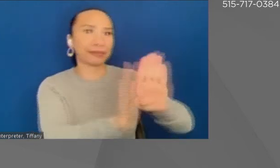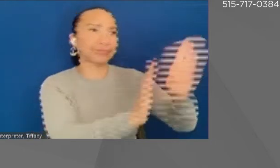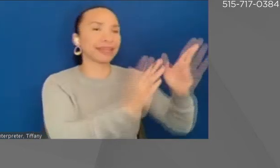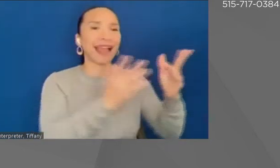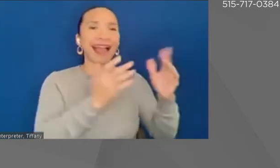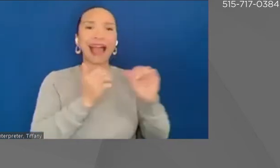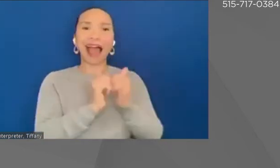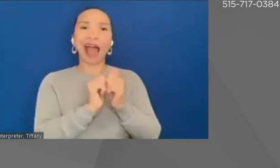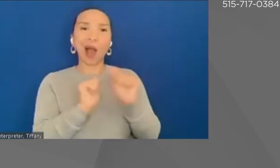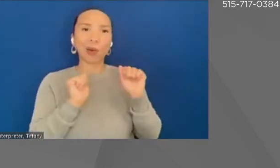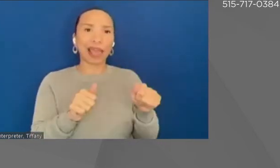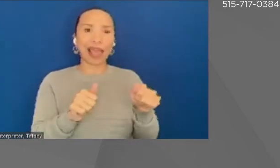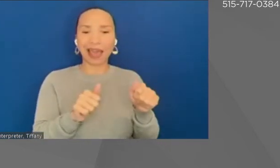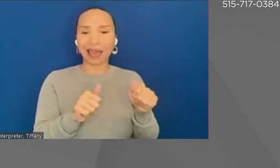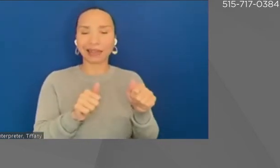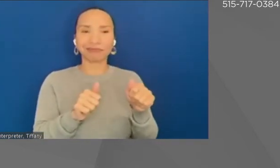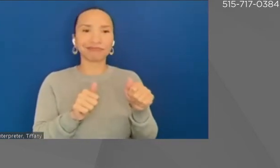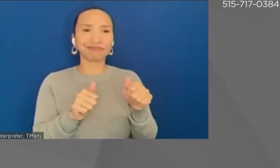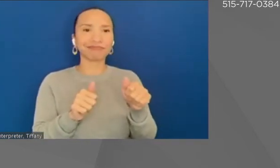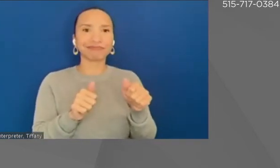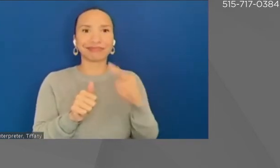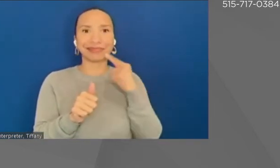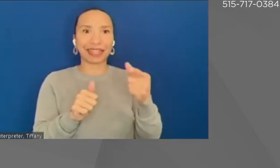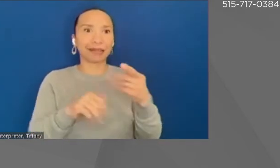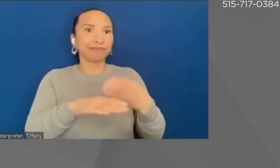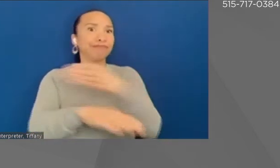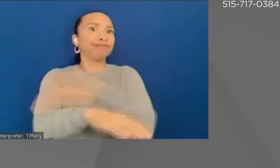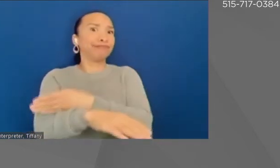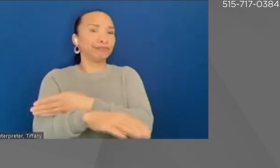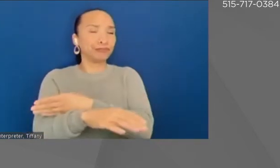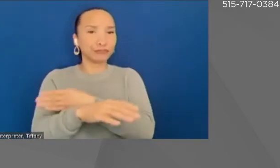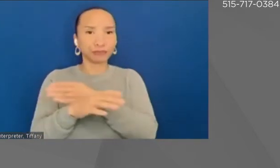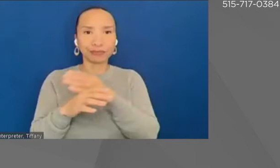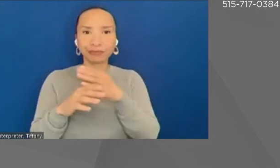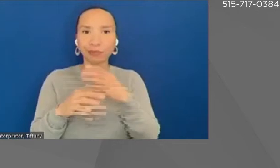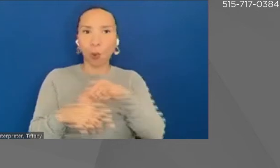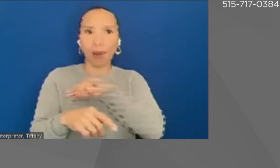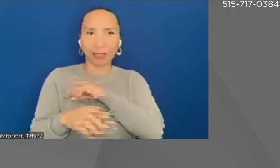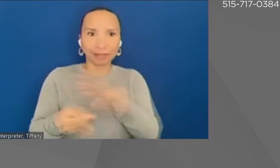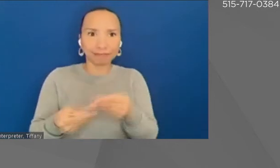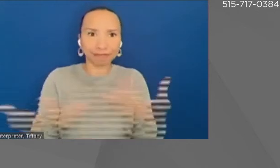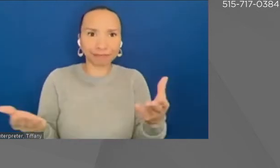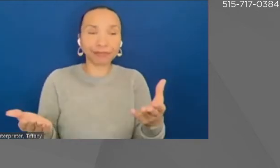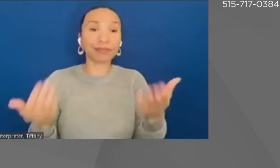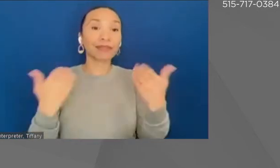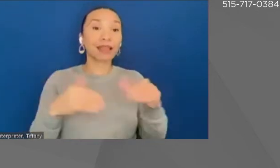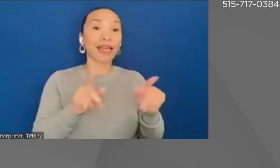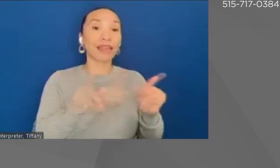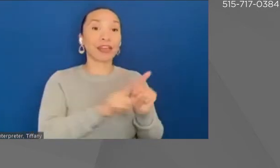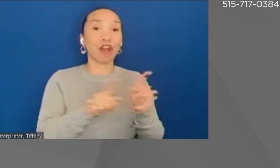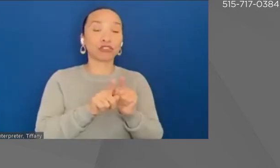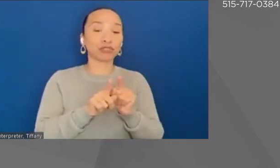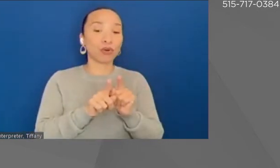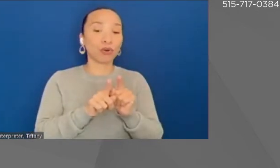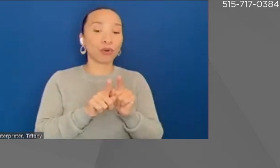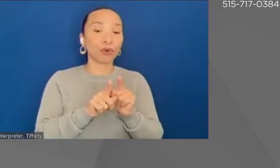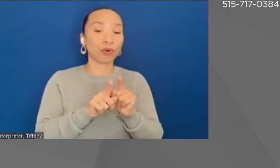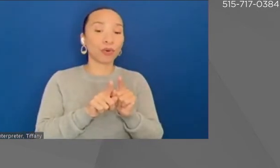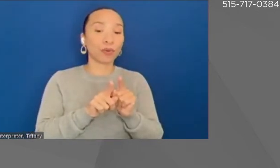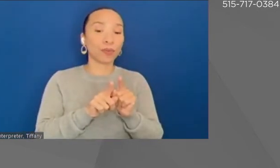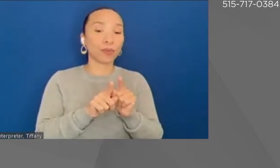Medicare? And secondary to that, it may be more difficult to anticipate and measure any benefit from reduced healthcare costs over time.